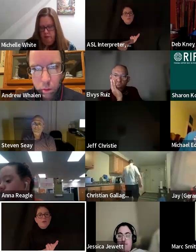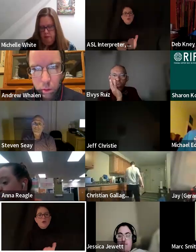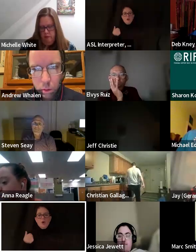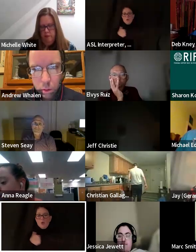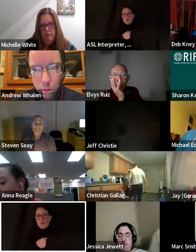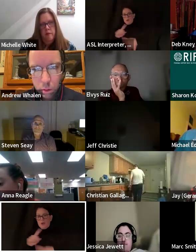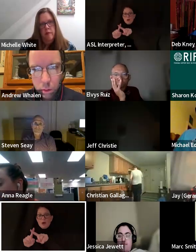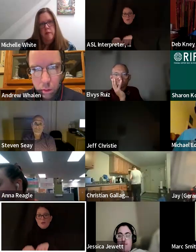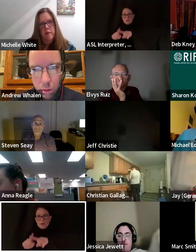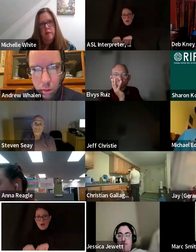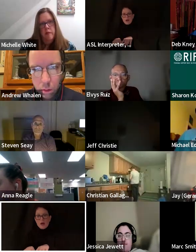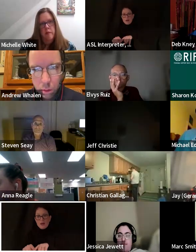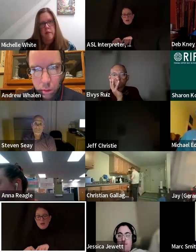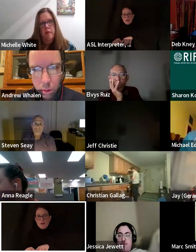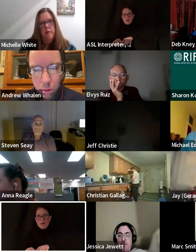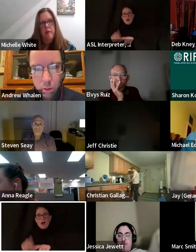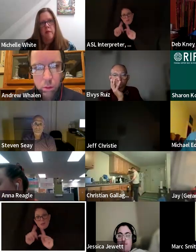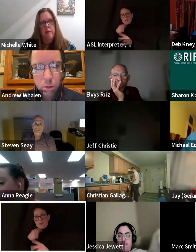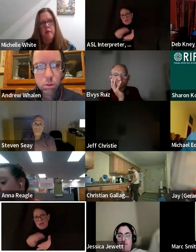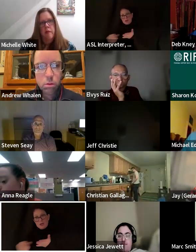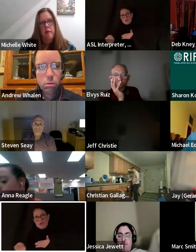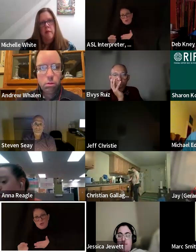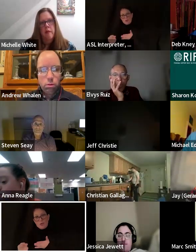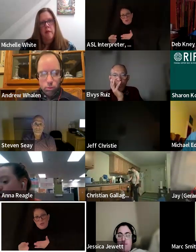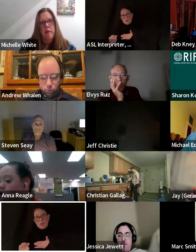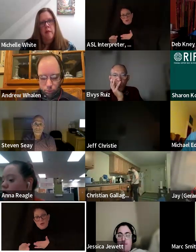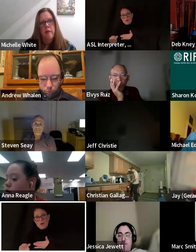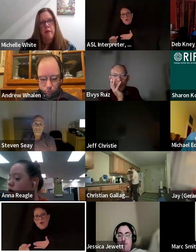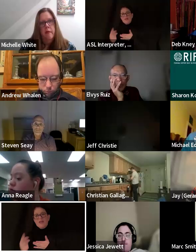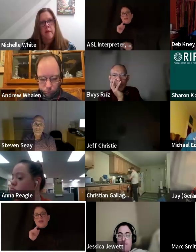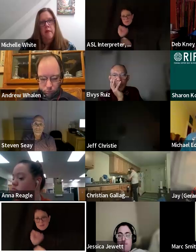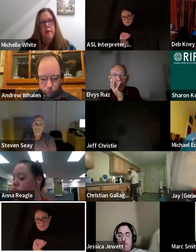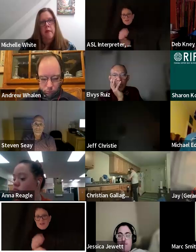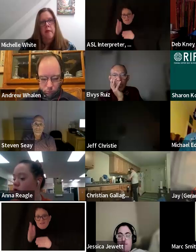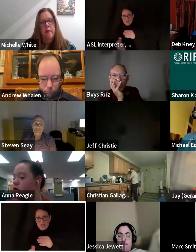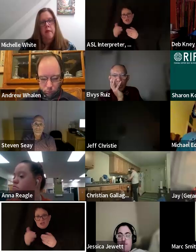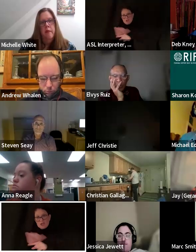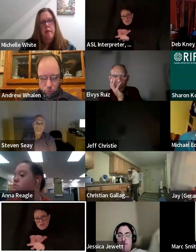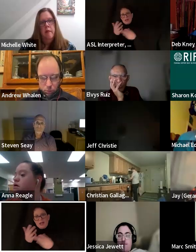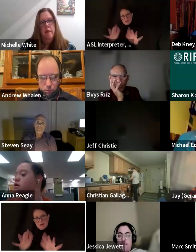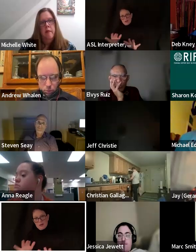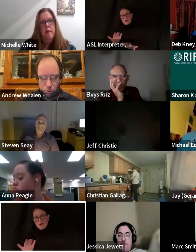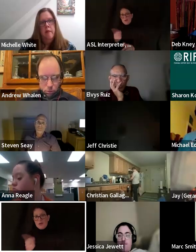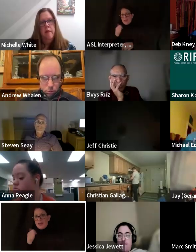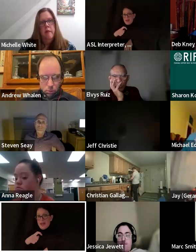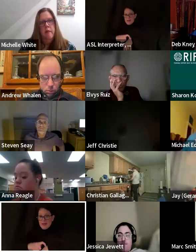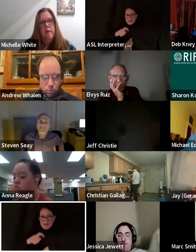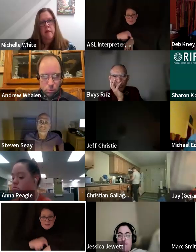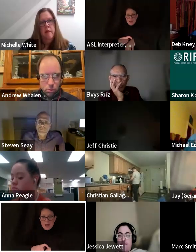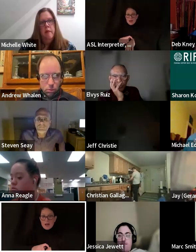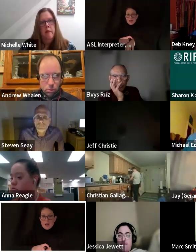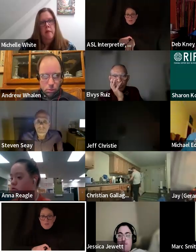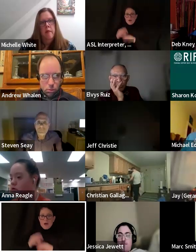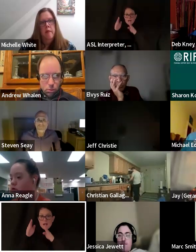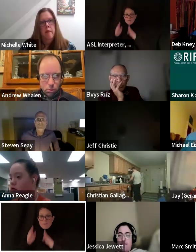really relying on people being truthful when they send in those attestation forms. And at any point in time,